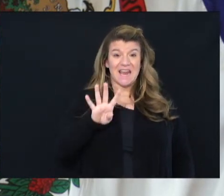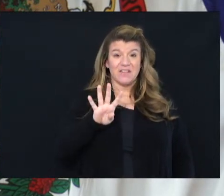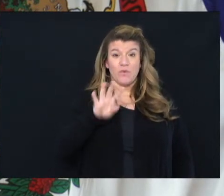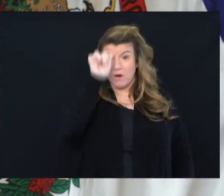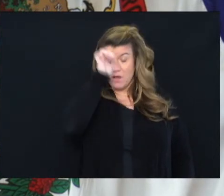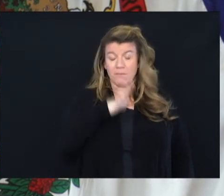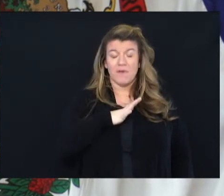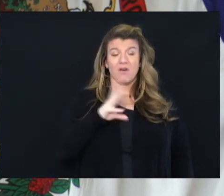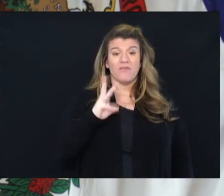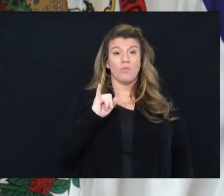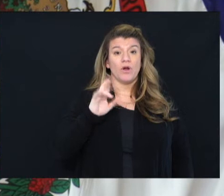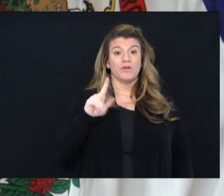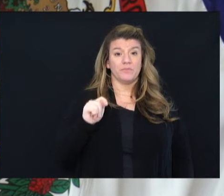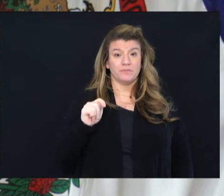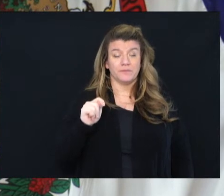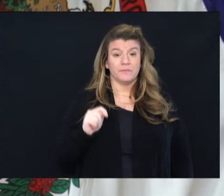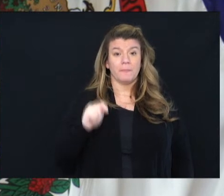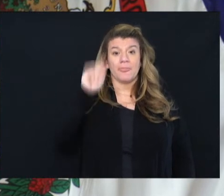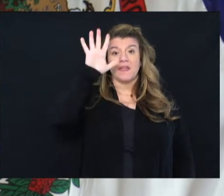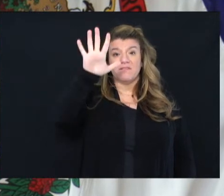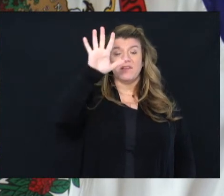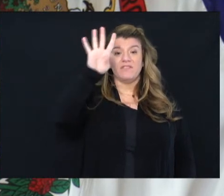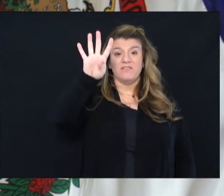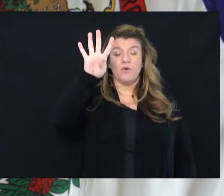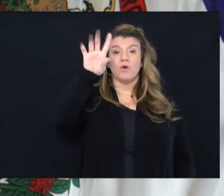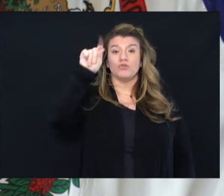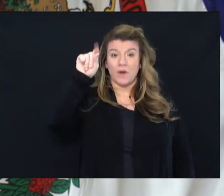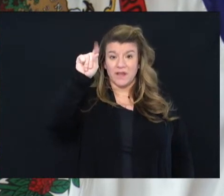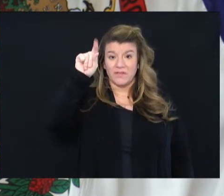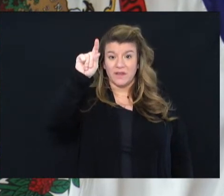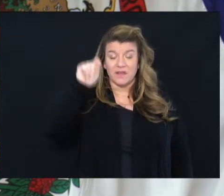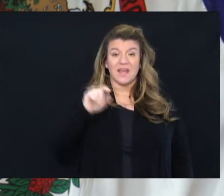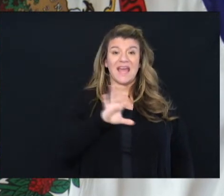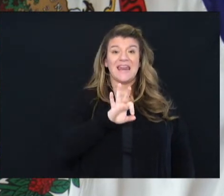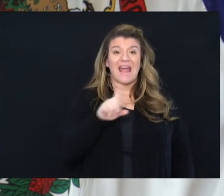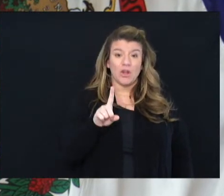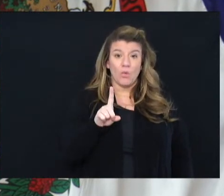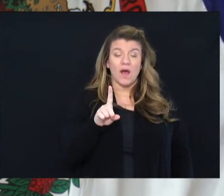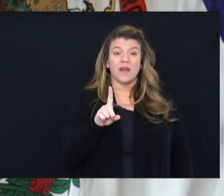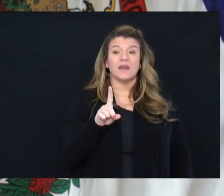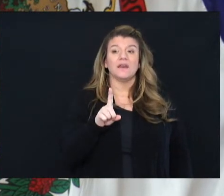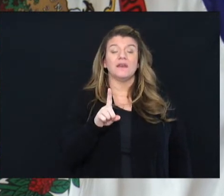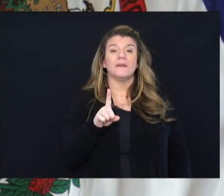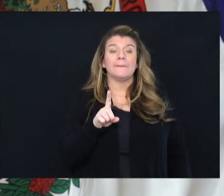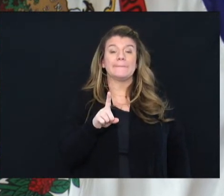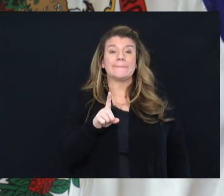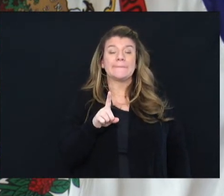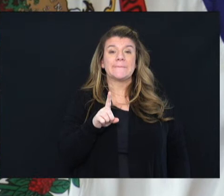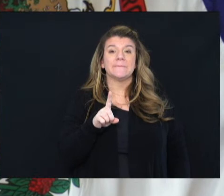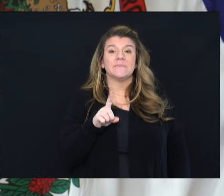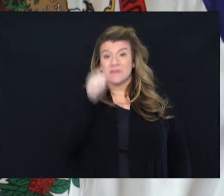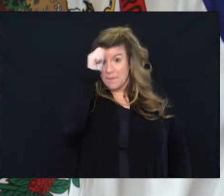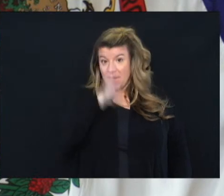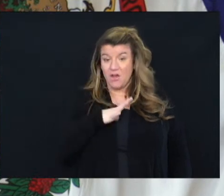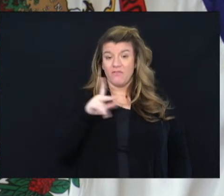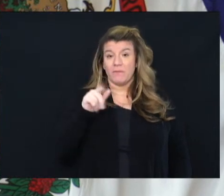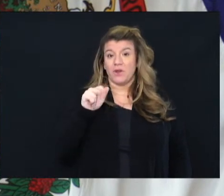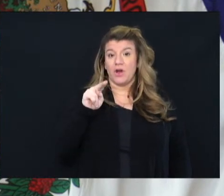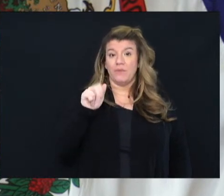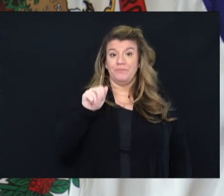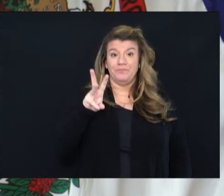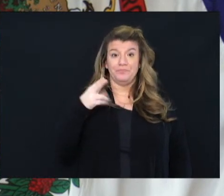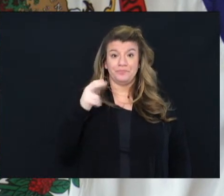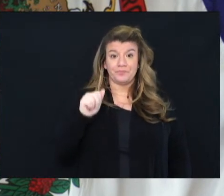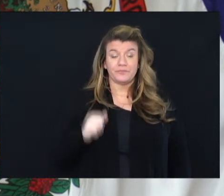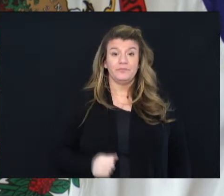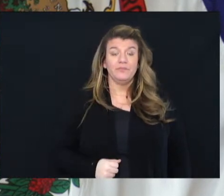84-year-old male from Work County. The 5,420th death of a 91-year-old male from Kanawha County.